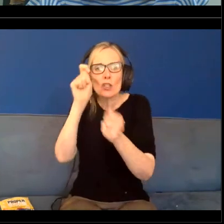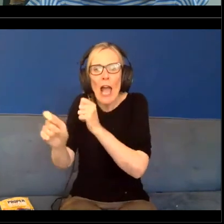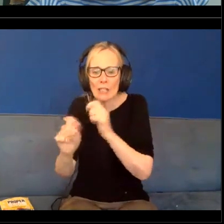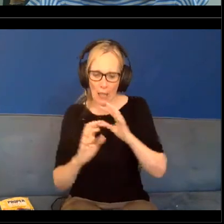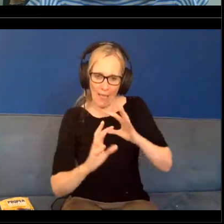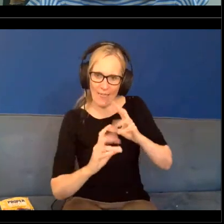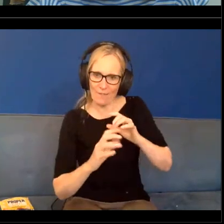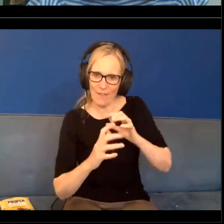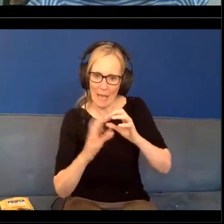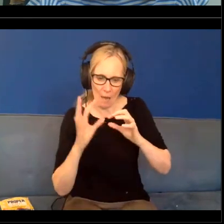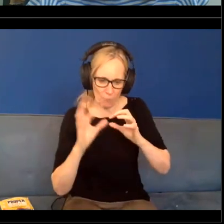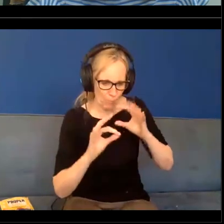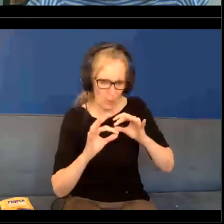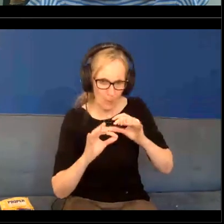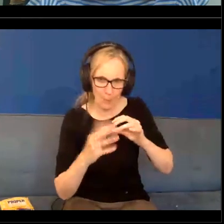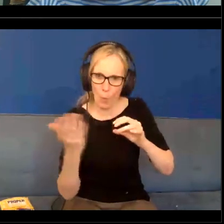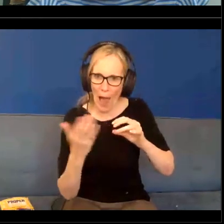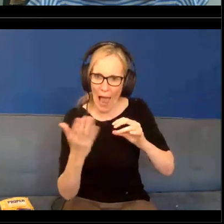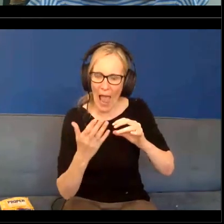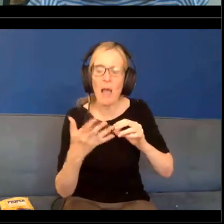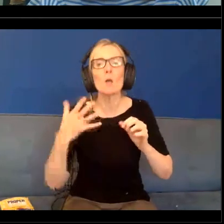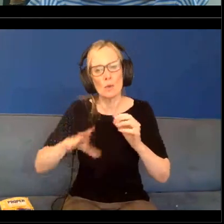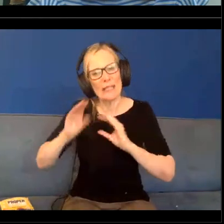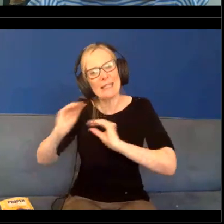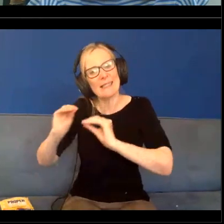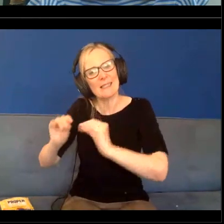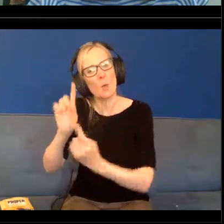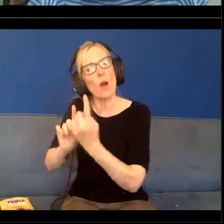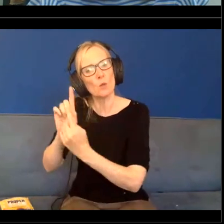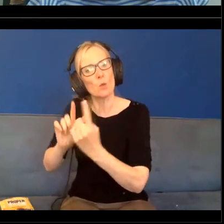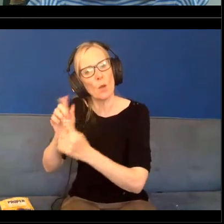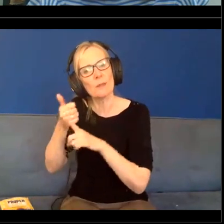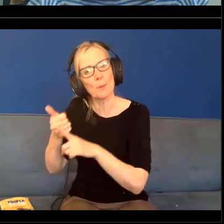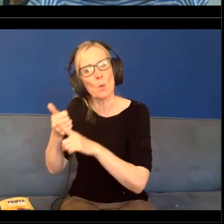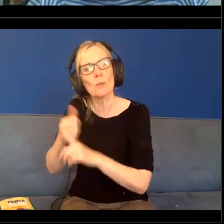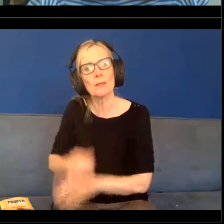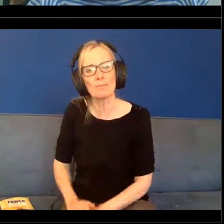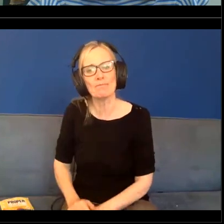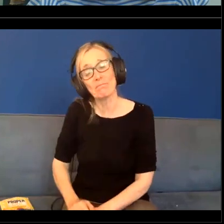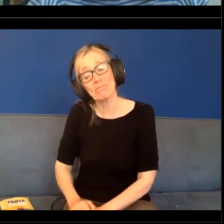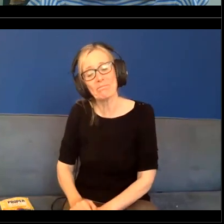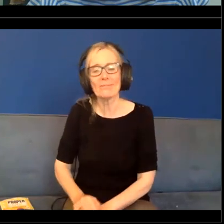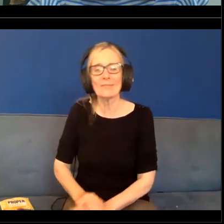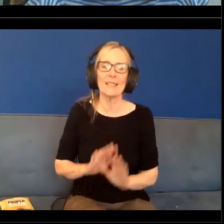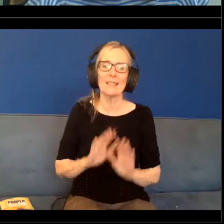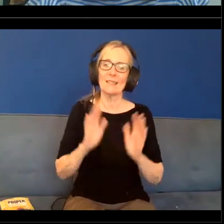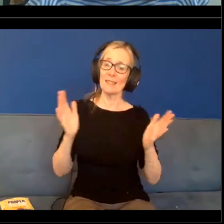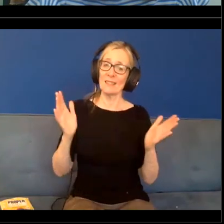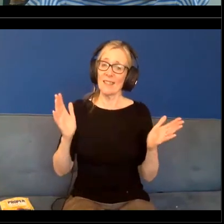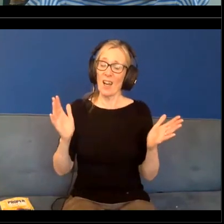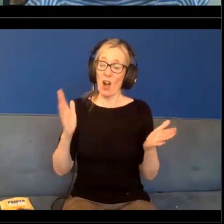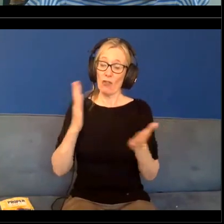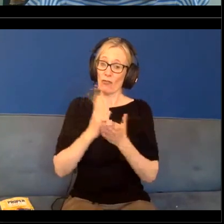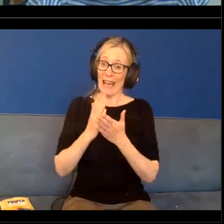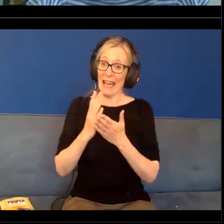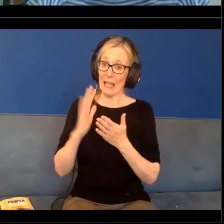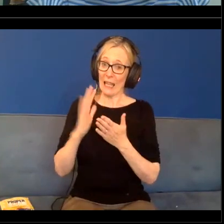in with everybody else into school, but some of it will require that little bit more understanding. And we haven't really talked